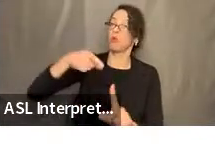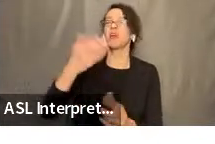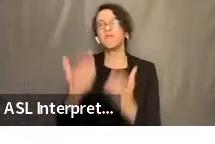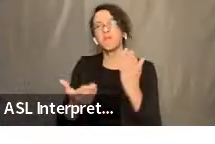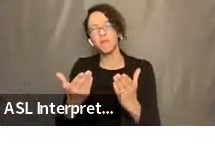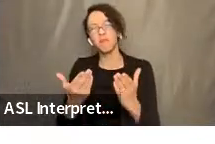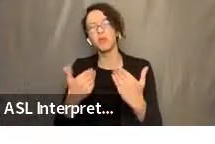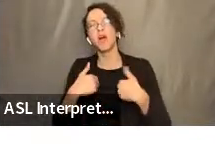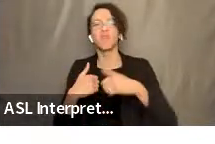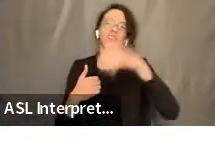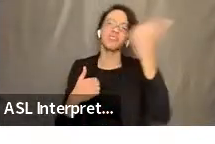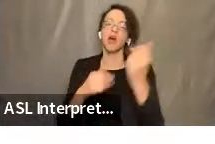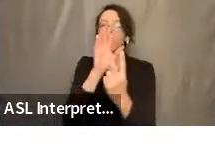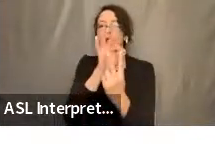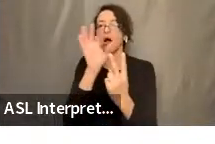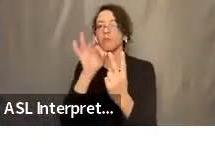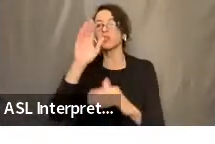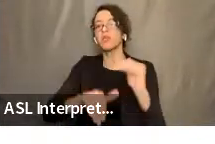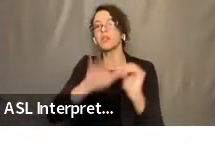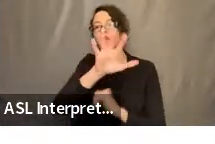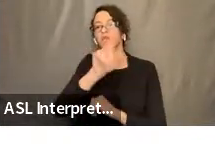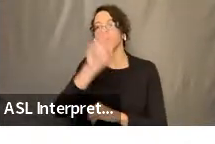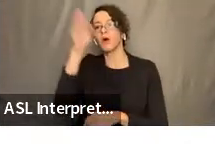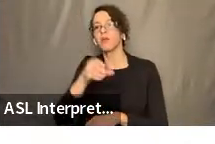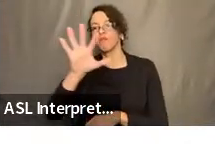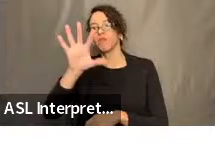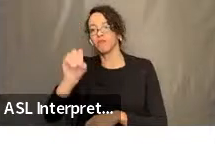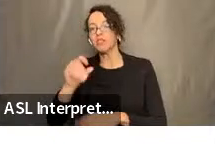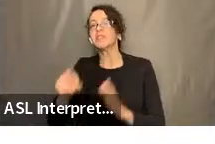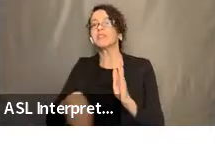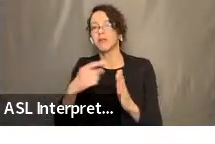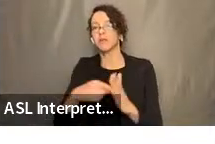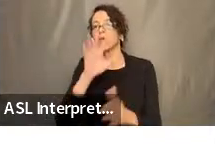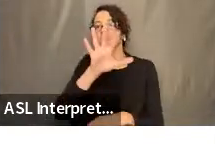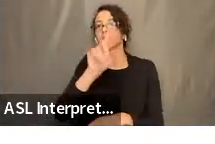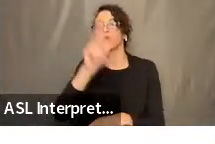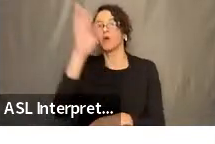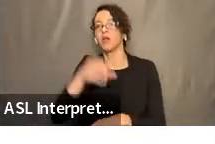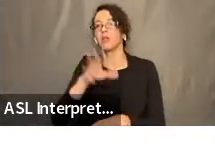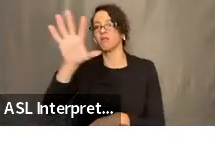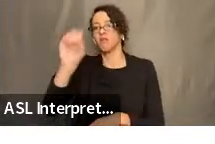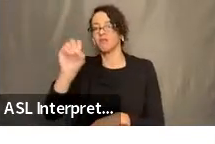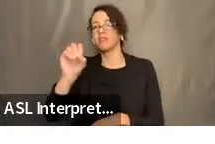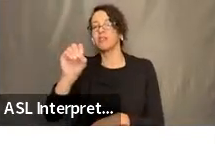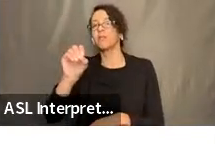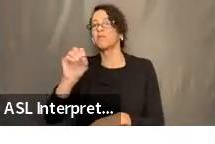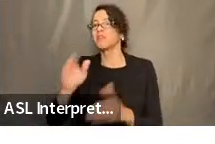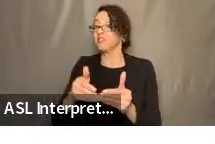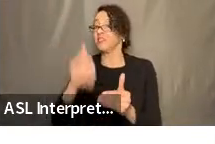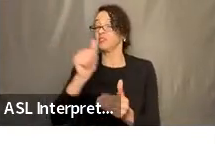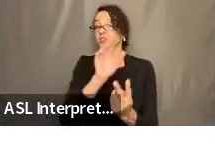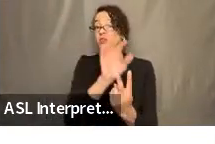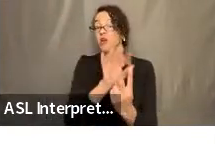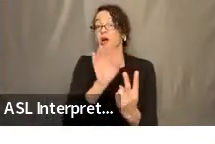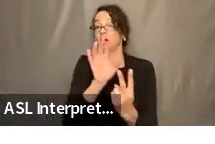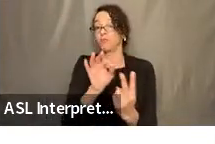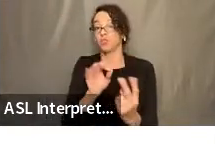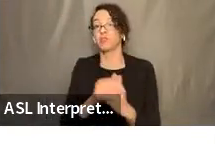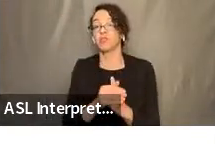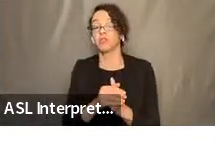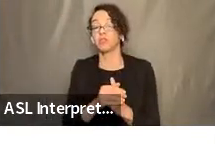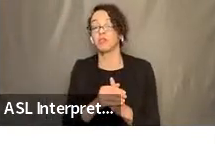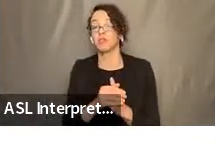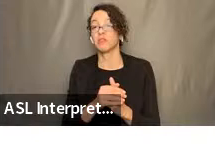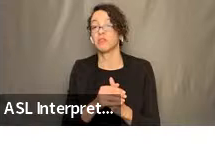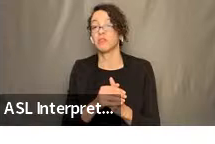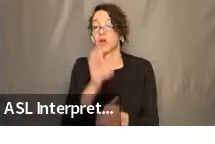5150? Sometimes a 5150 is the easier option. It's harder for